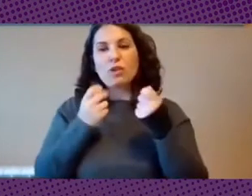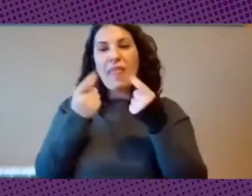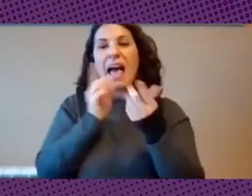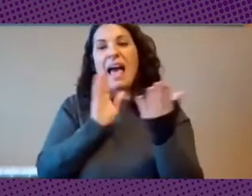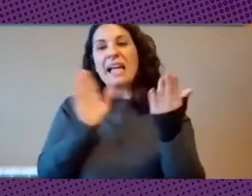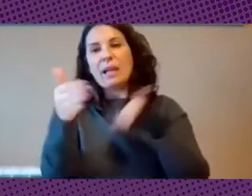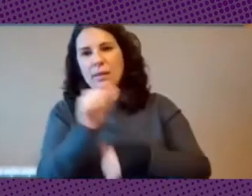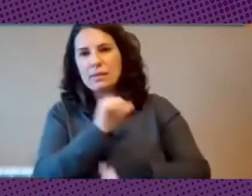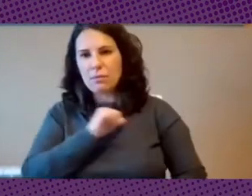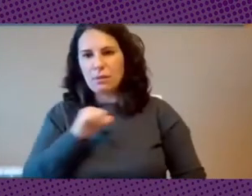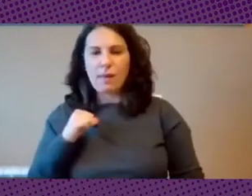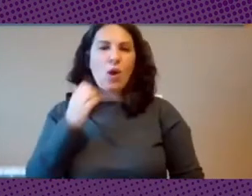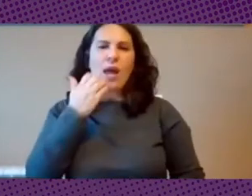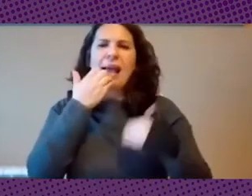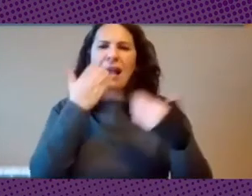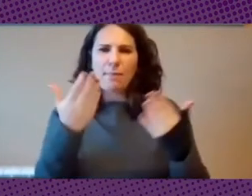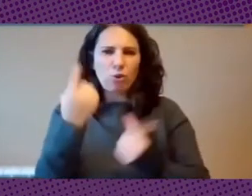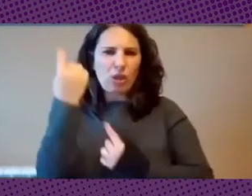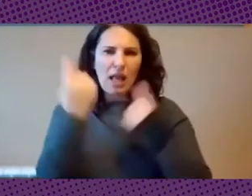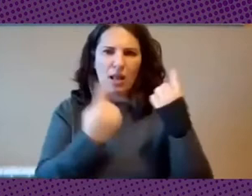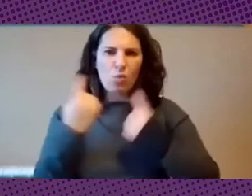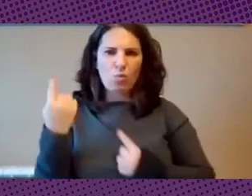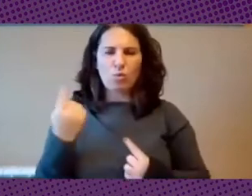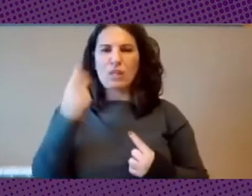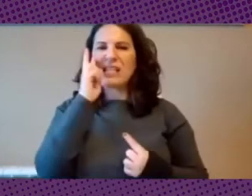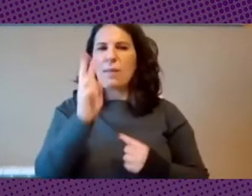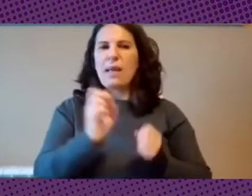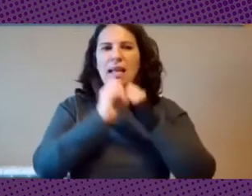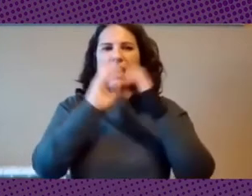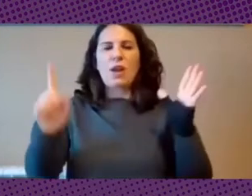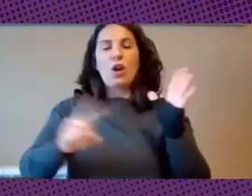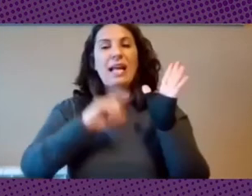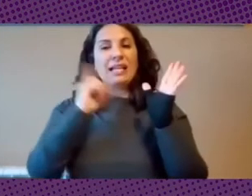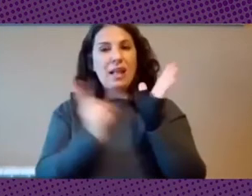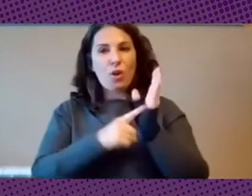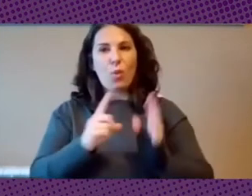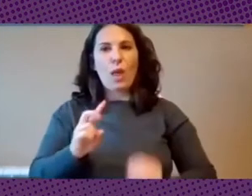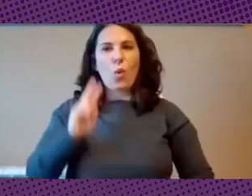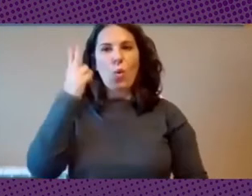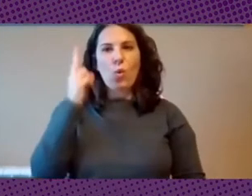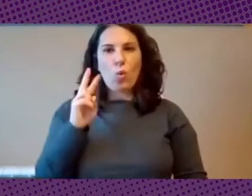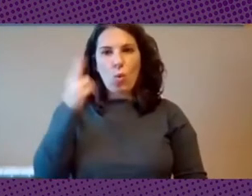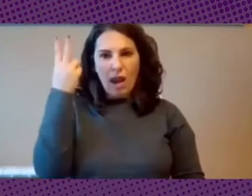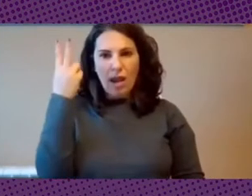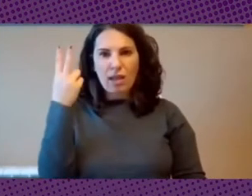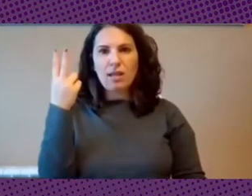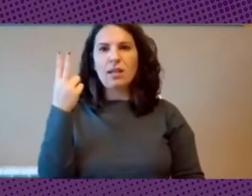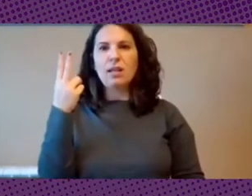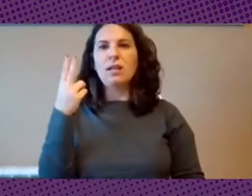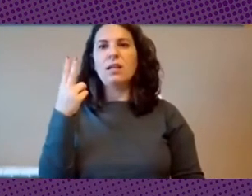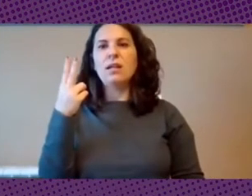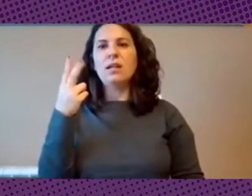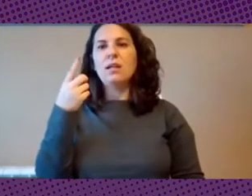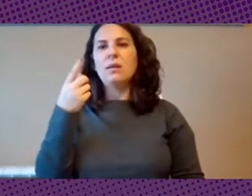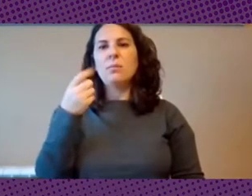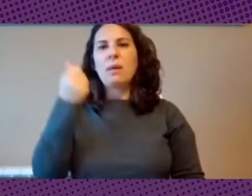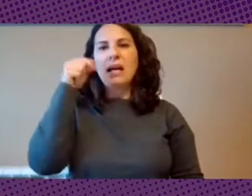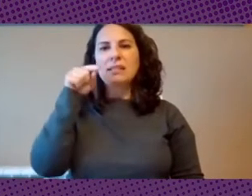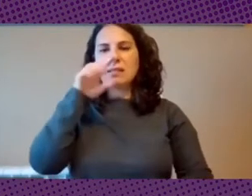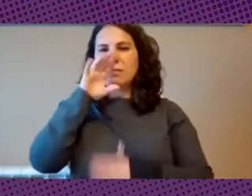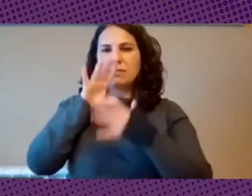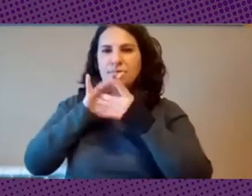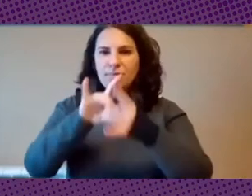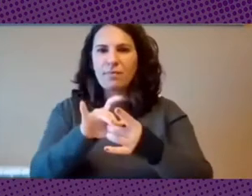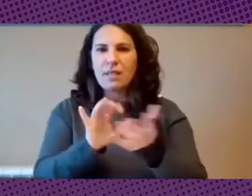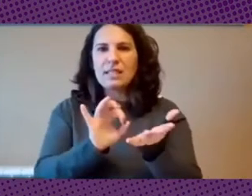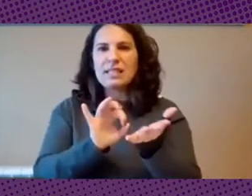the Uruguay legislation does not allow for the delivery of educational services. So you can build a school, but you cannot